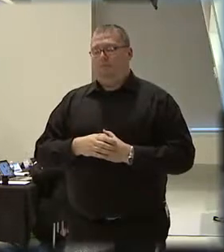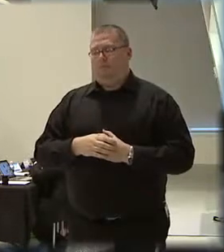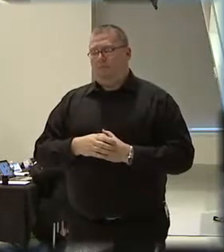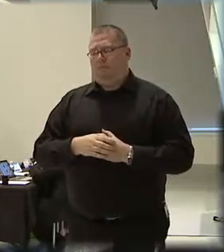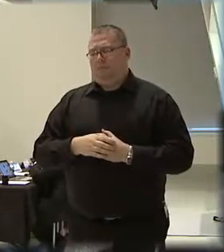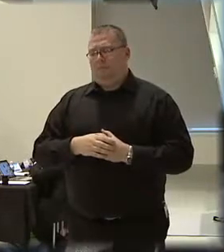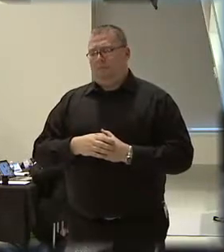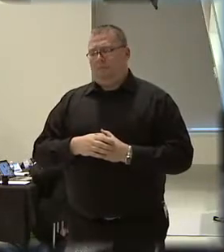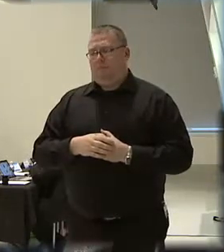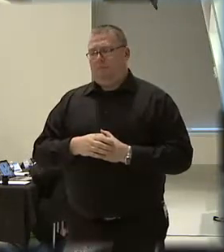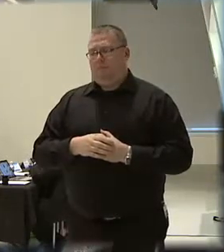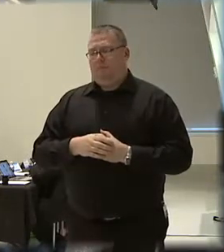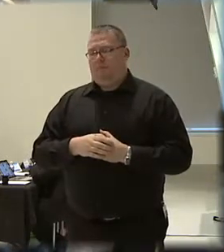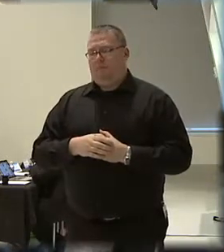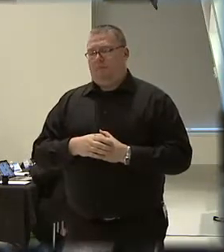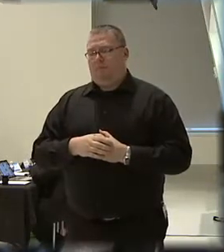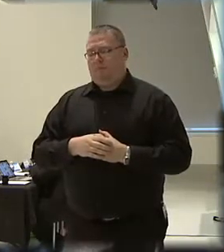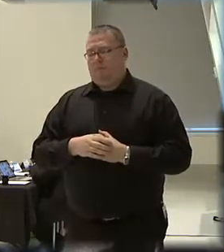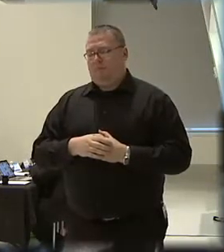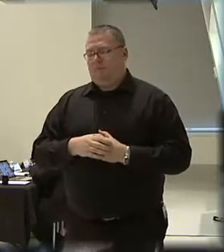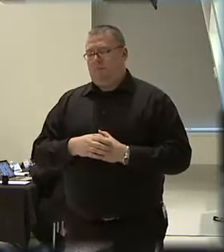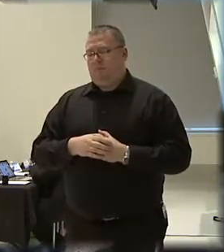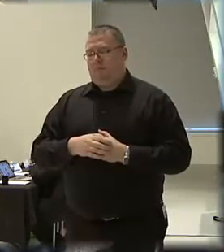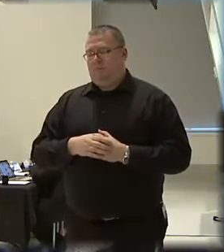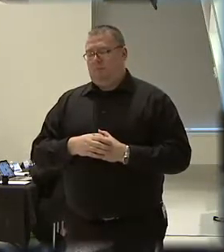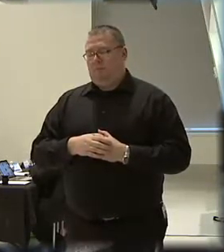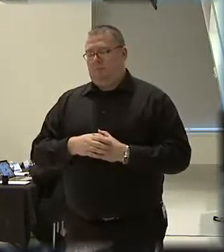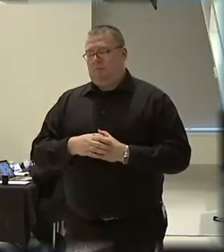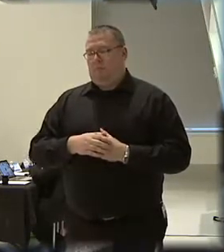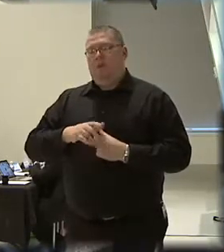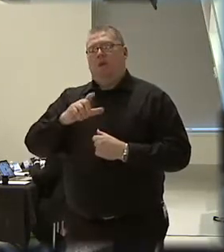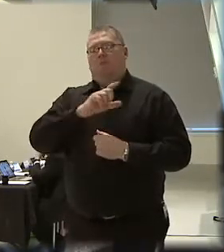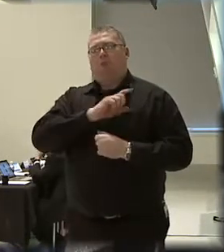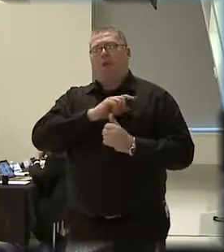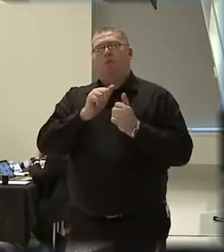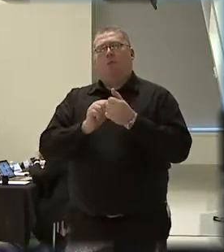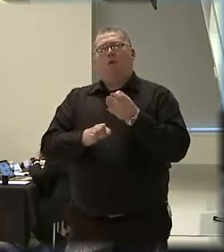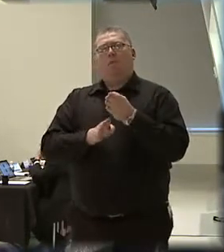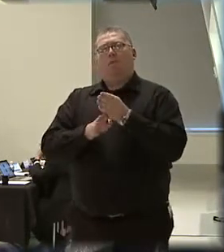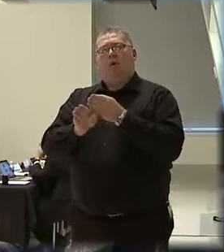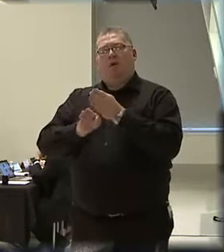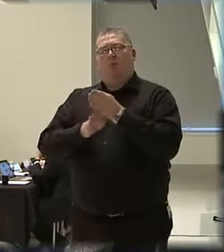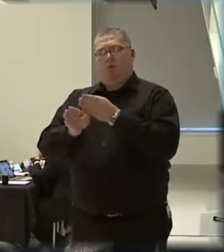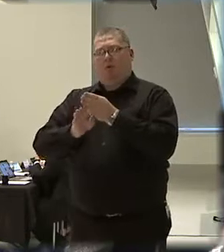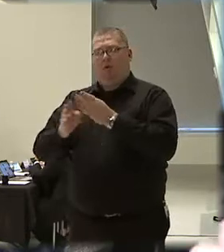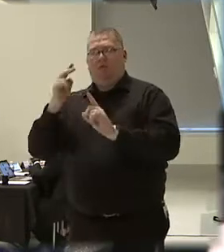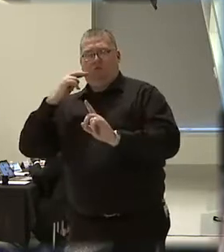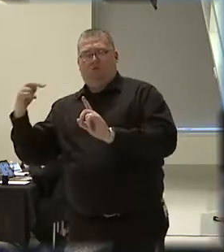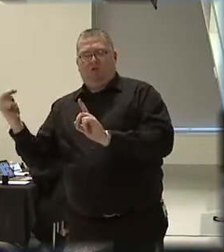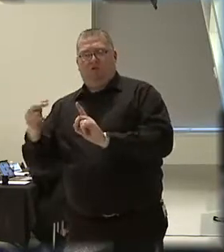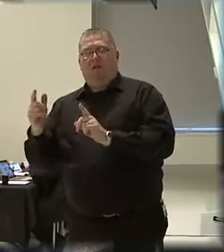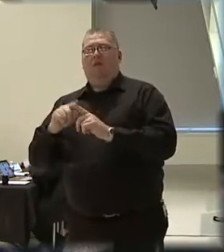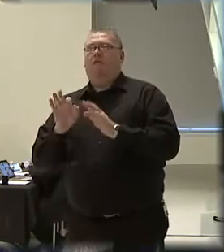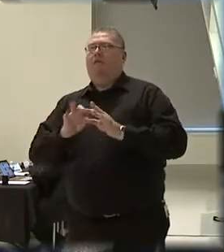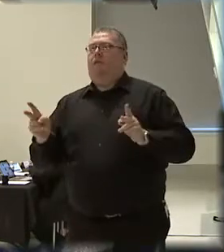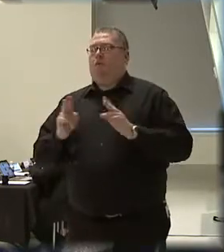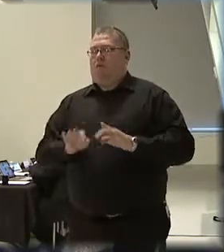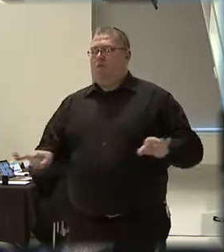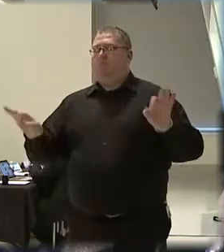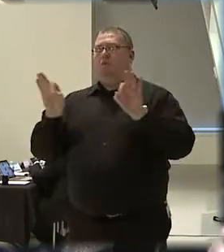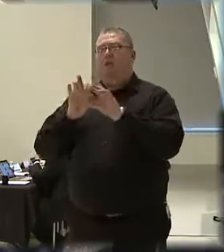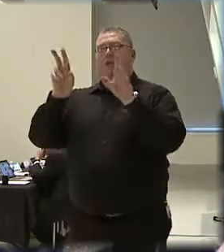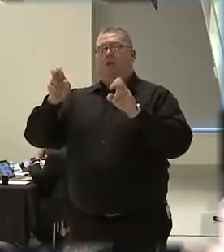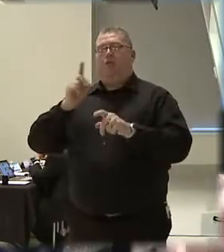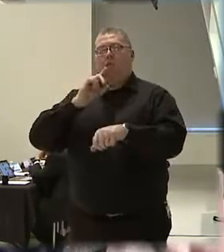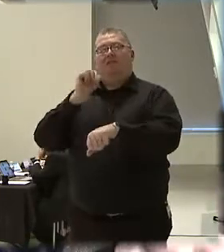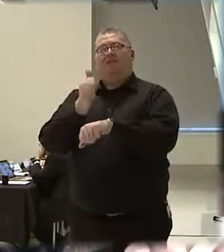How the police are perceived by minorities is one of the most serious problems confronting our democracy in the nation today.